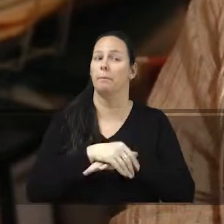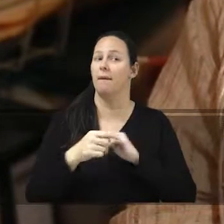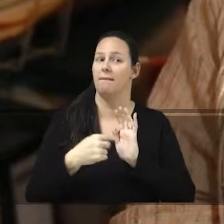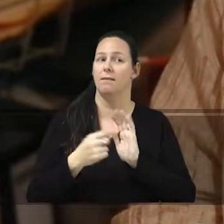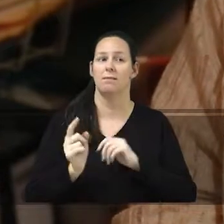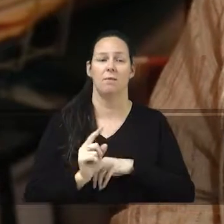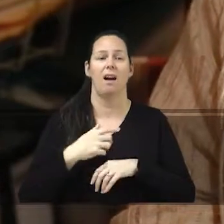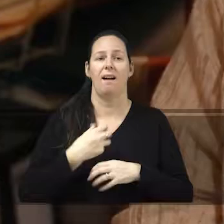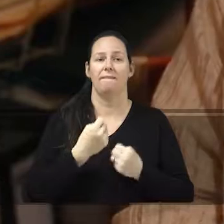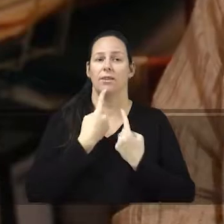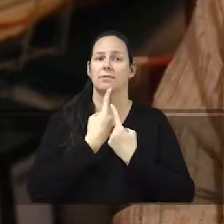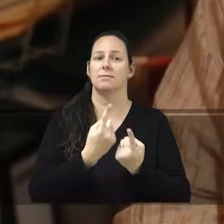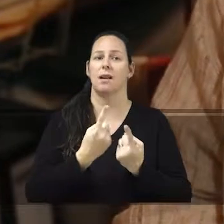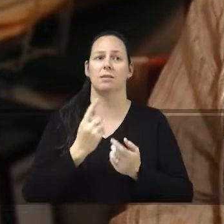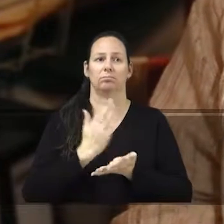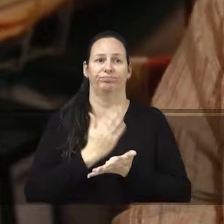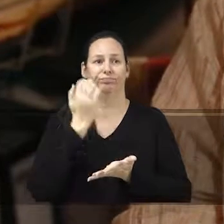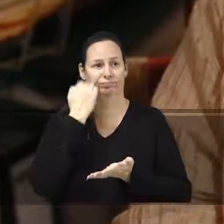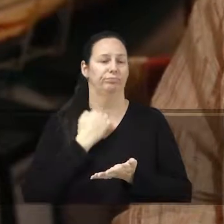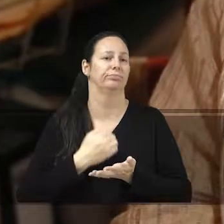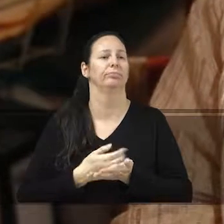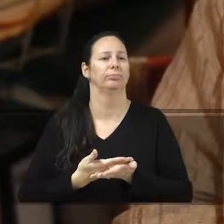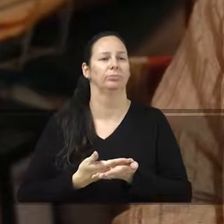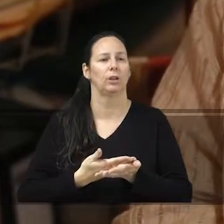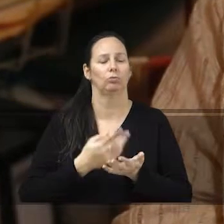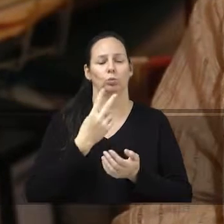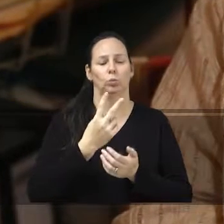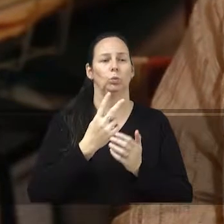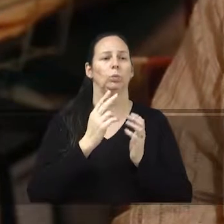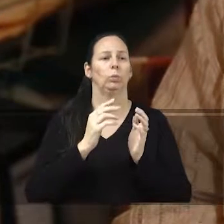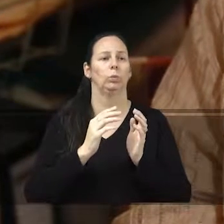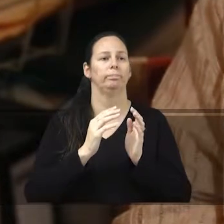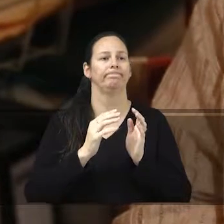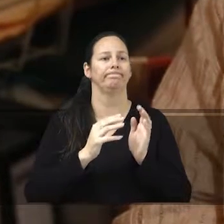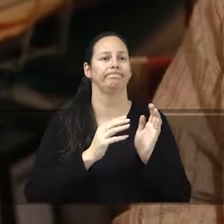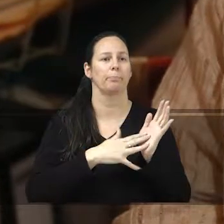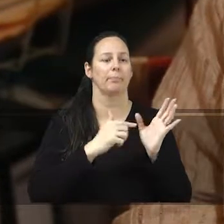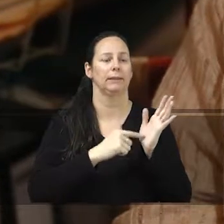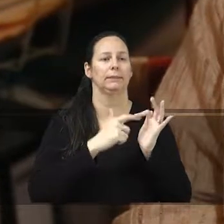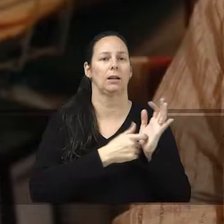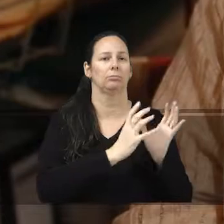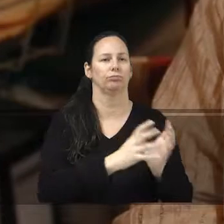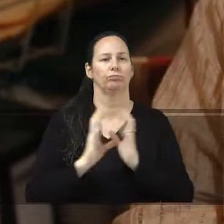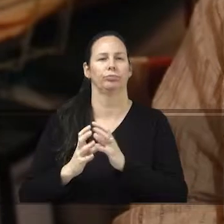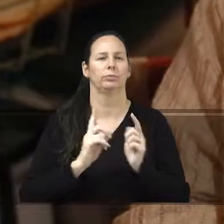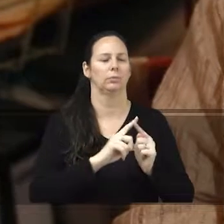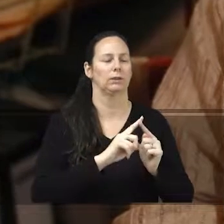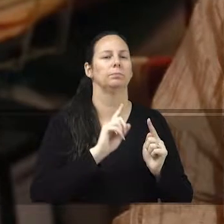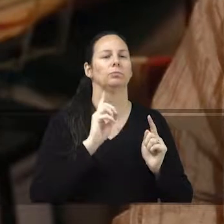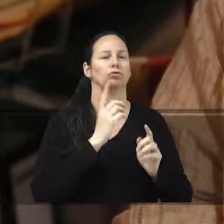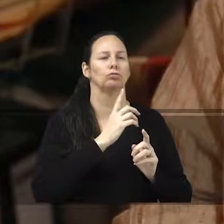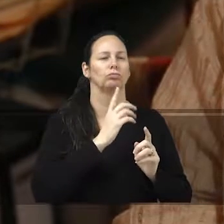The two matters that I think dominated the thinking in the